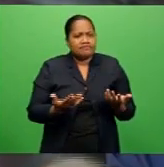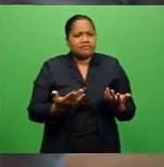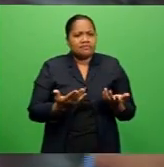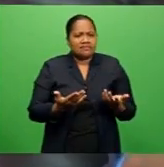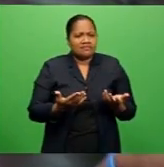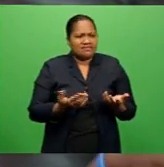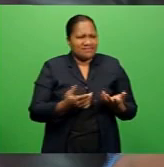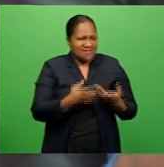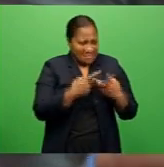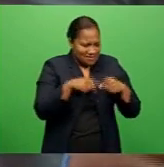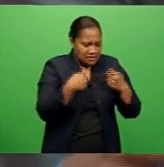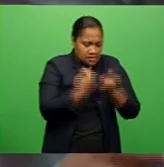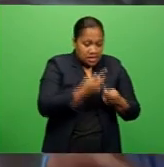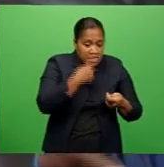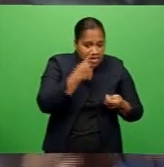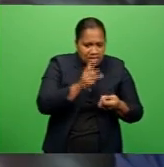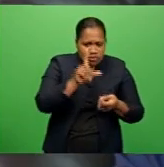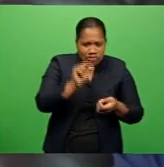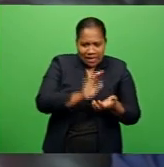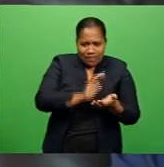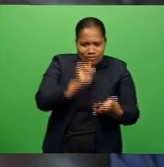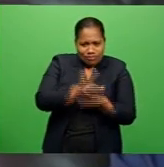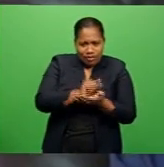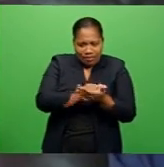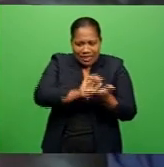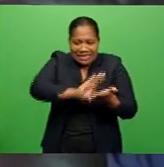clearing before they come in and do the spraying.